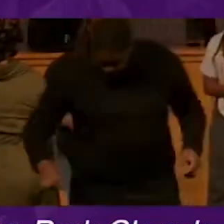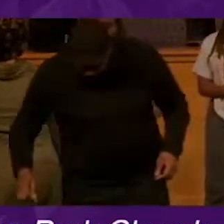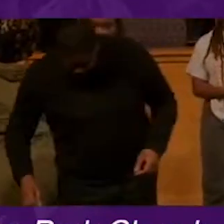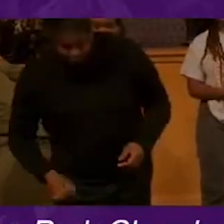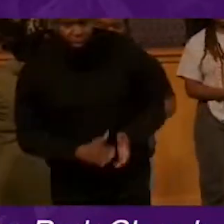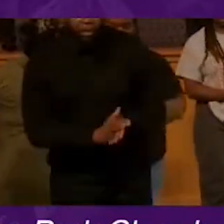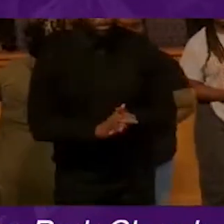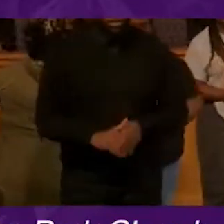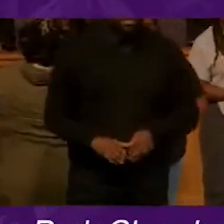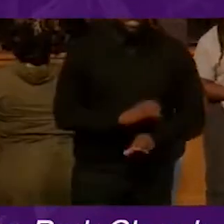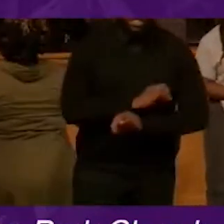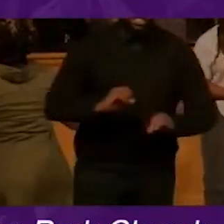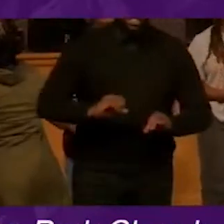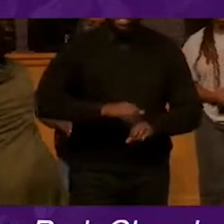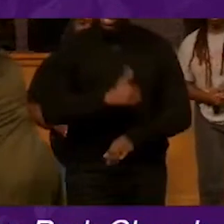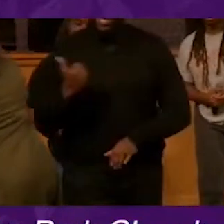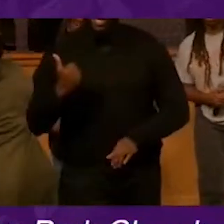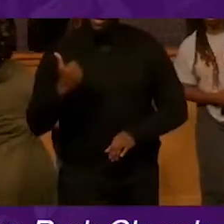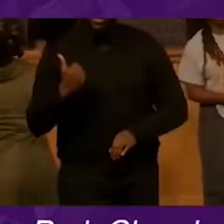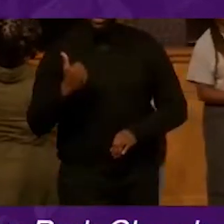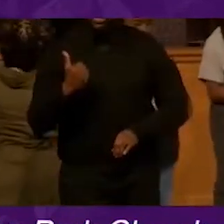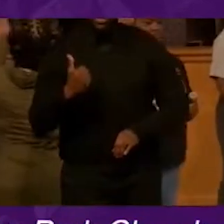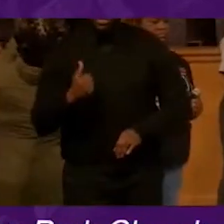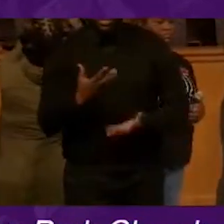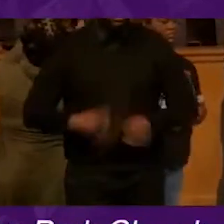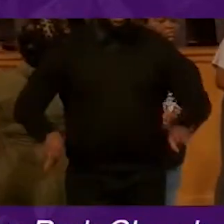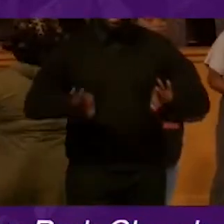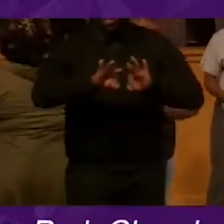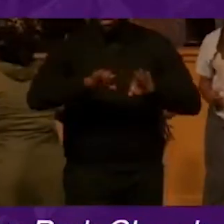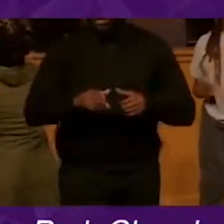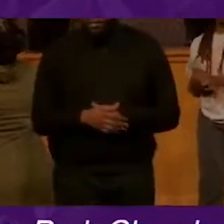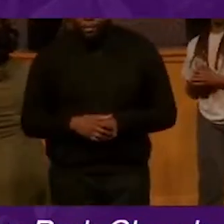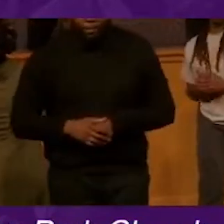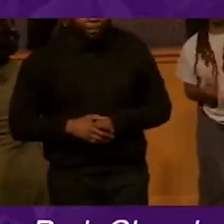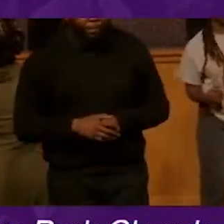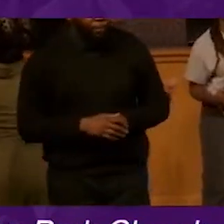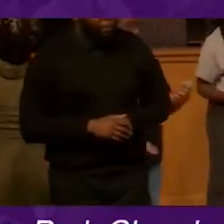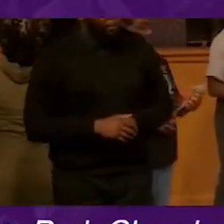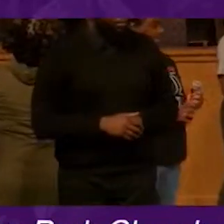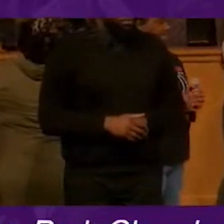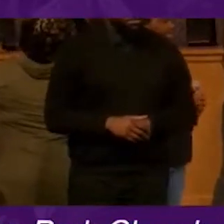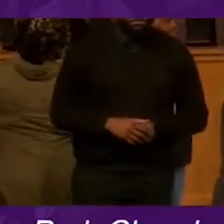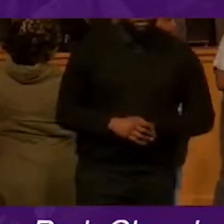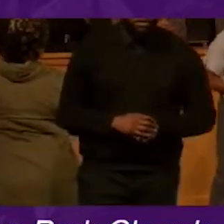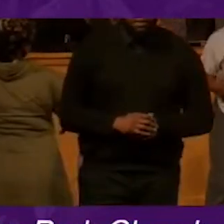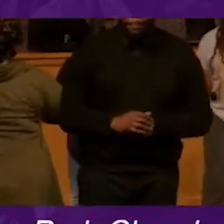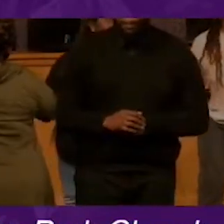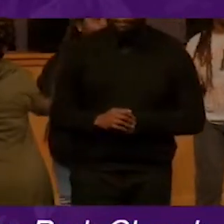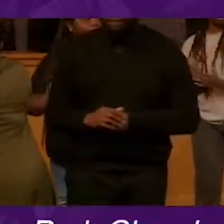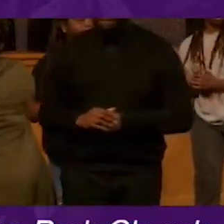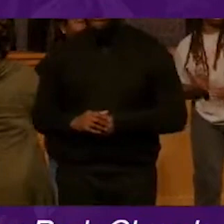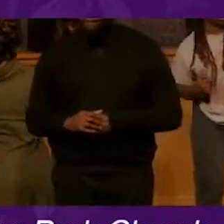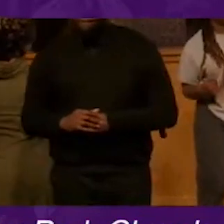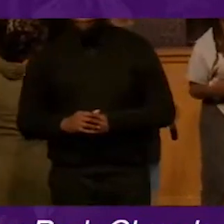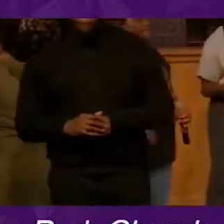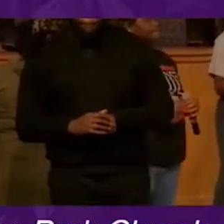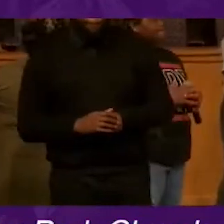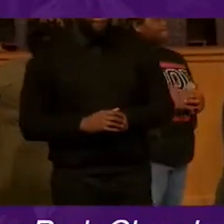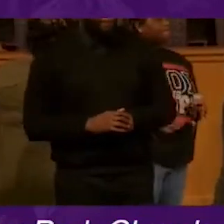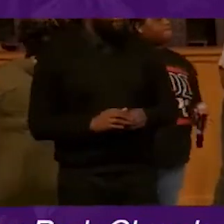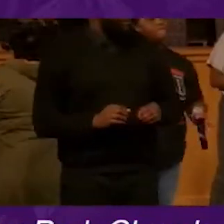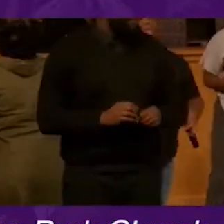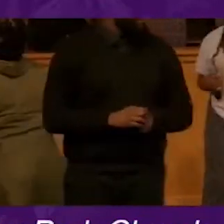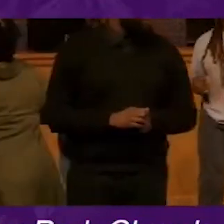matters but worshiping God. Hallelujah. The name of the song is Nothing Else Matters. Feel free to join with us and give God